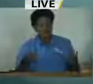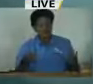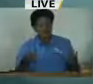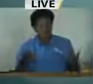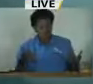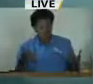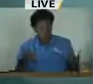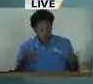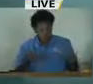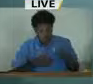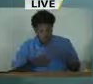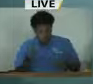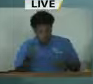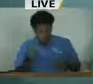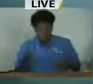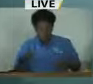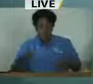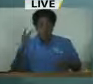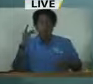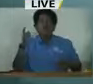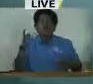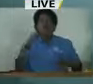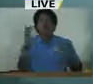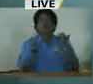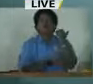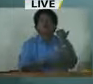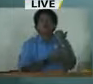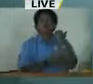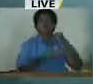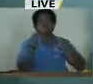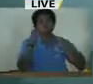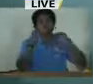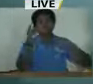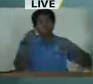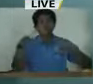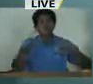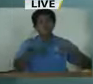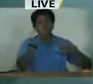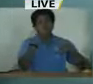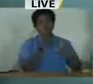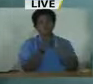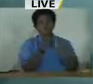as a parliament, because the country calls for us to be united.